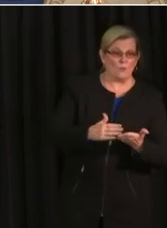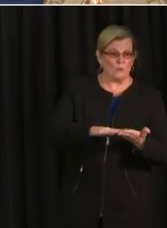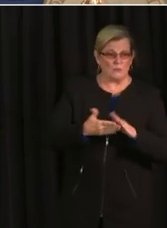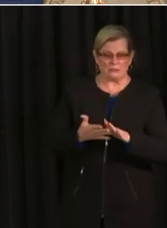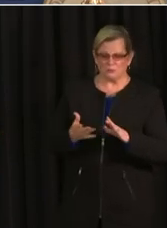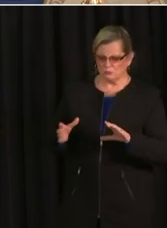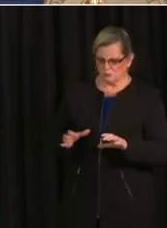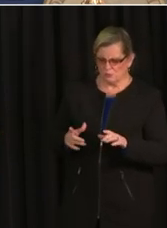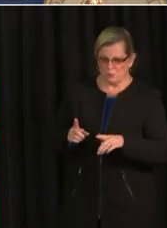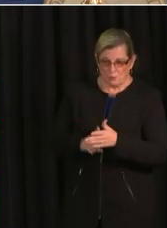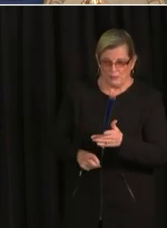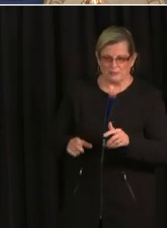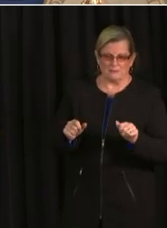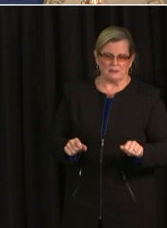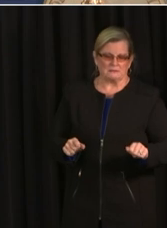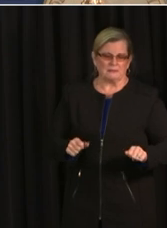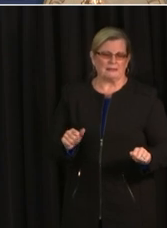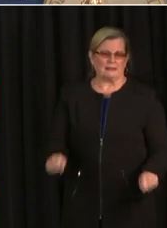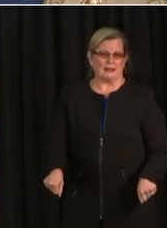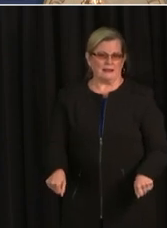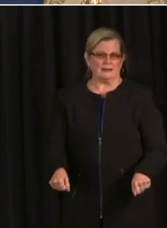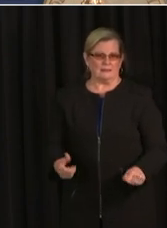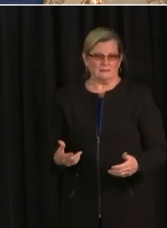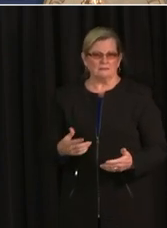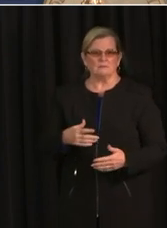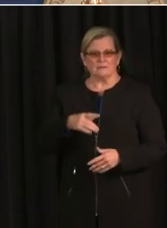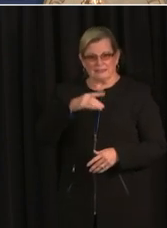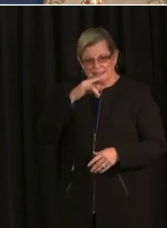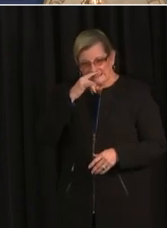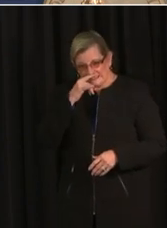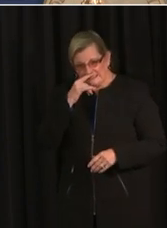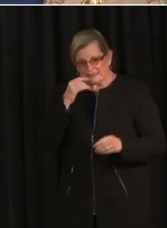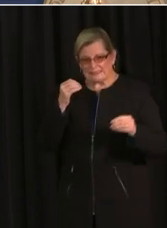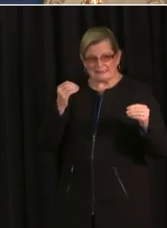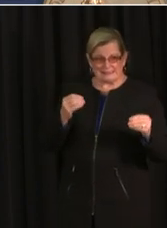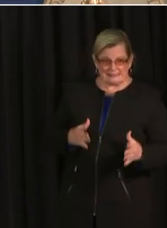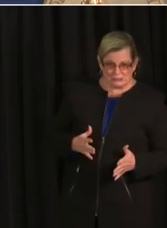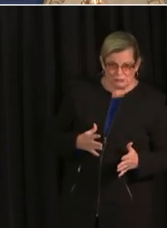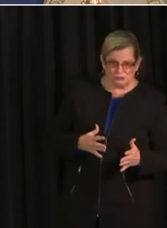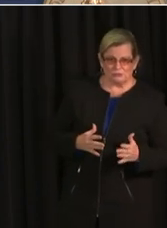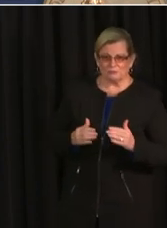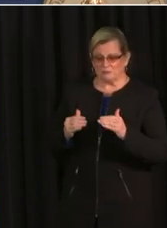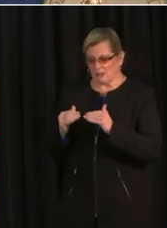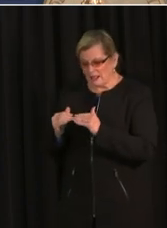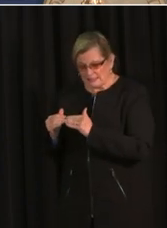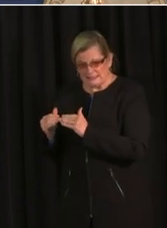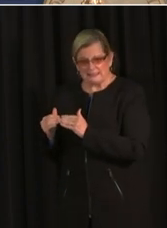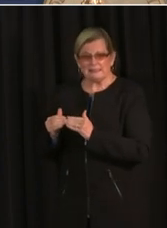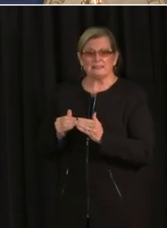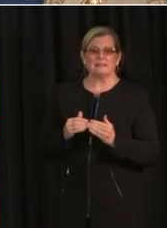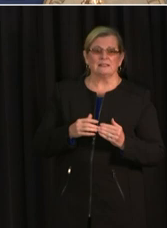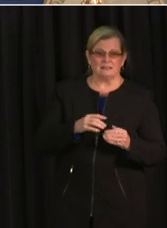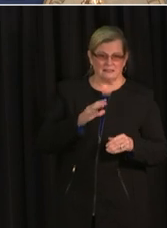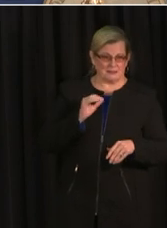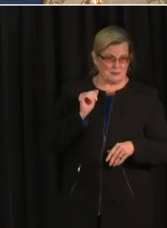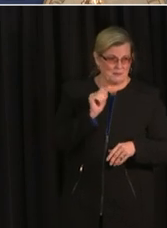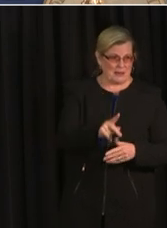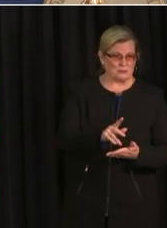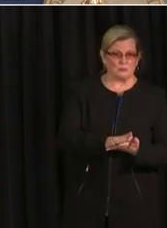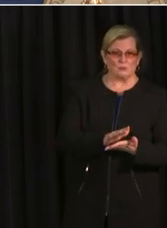get this under control so that kids and their teachers and their peers can get back to